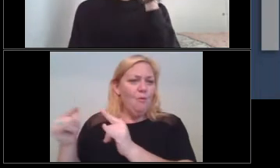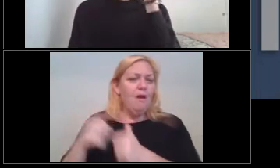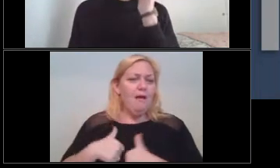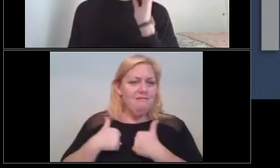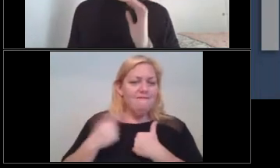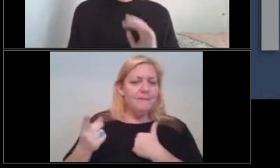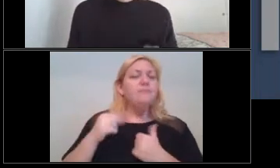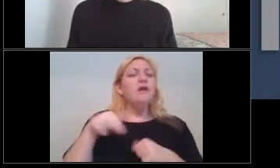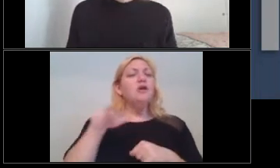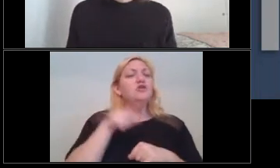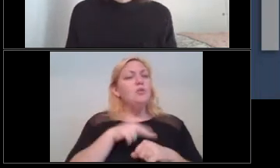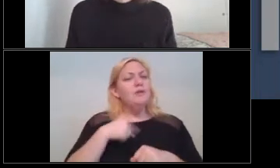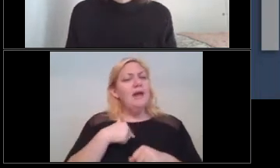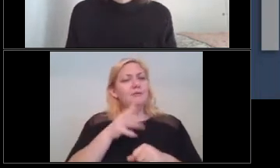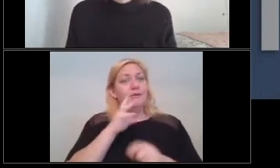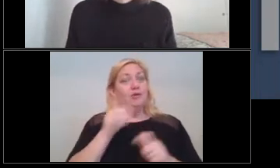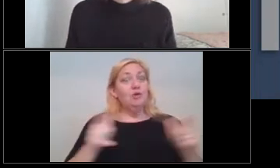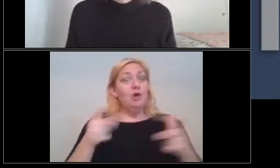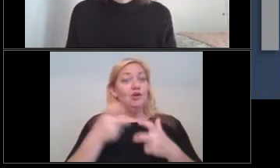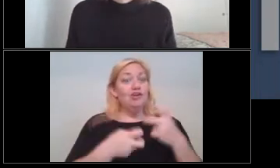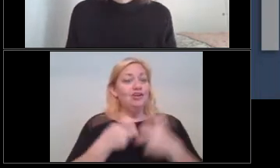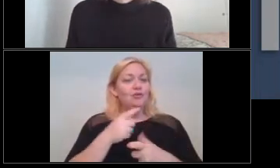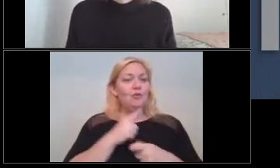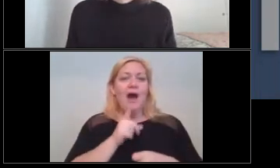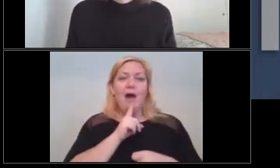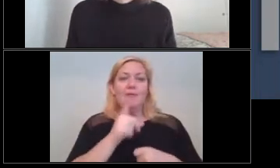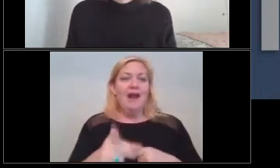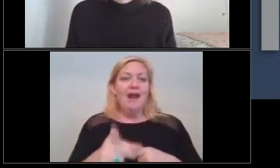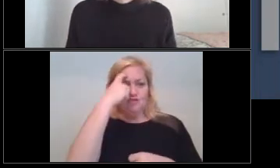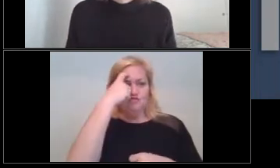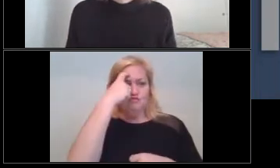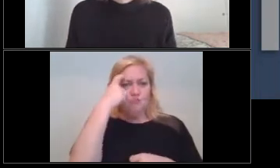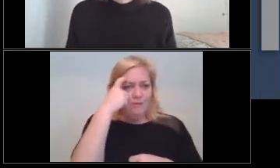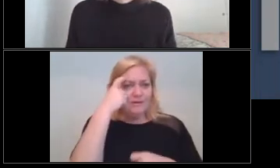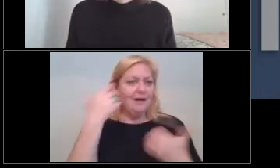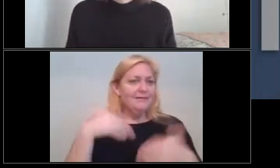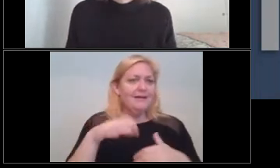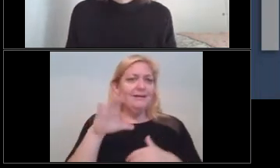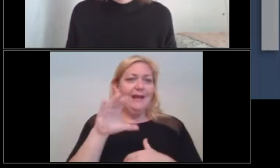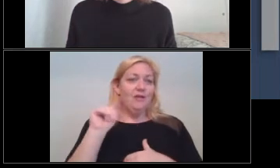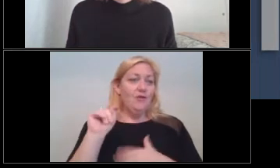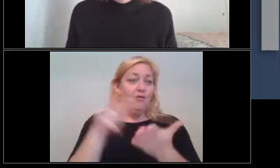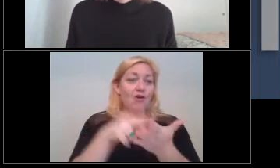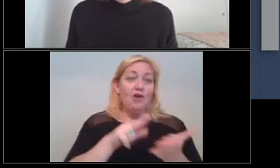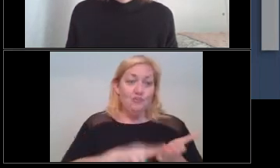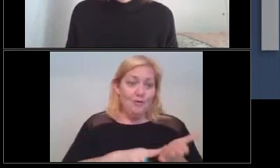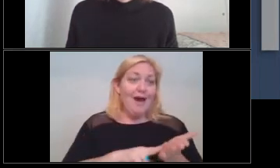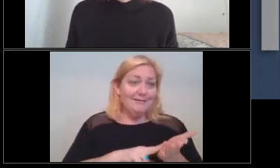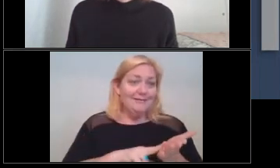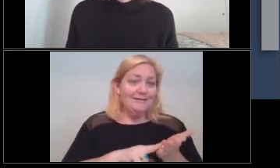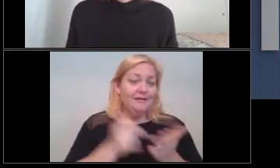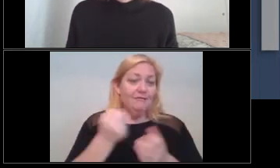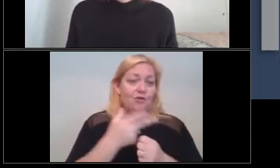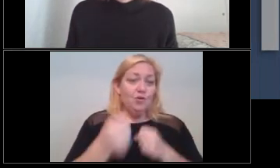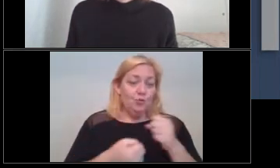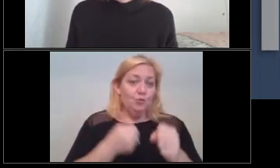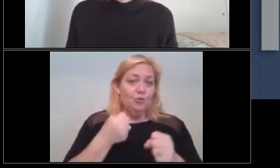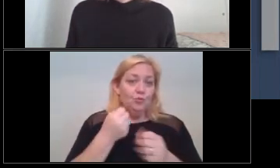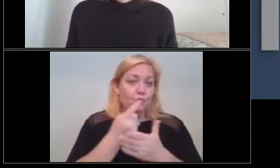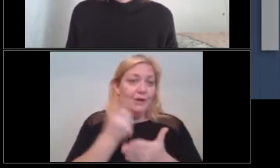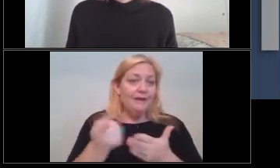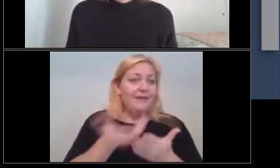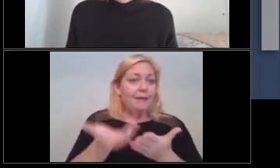speak to larger issues, but I've been absolutely traumatized since Caltrans contractors have been here for the past few weeks,